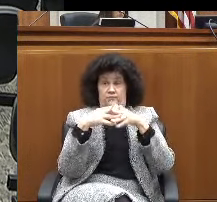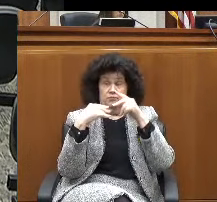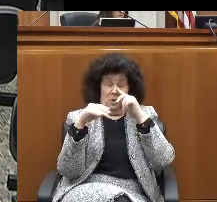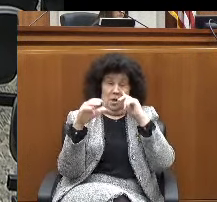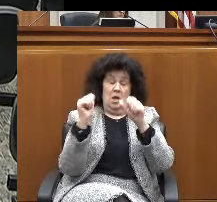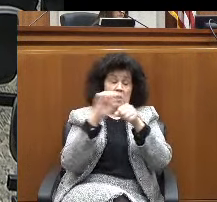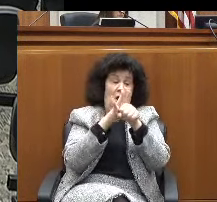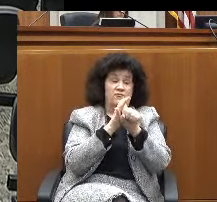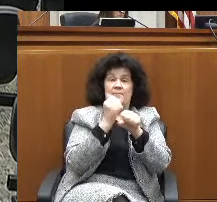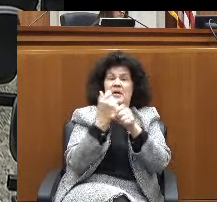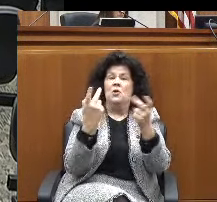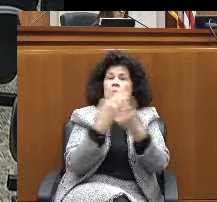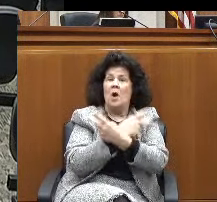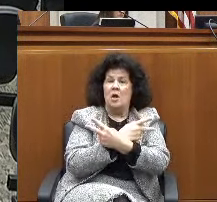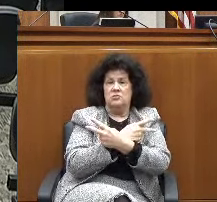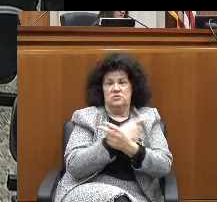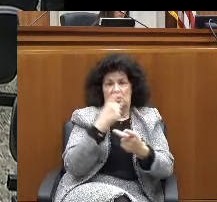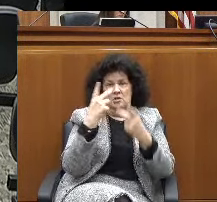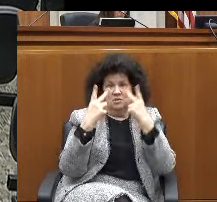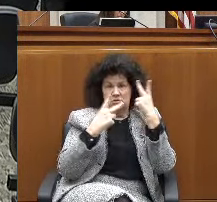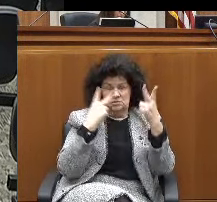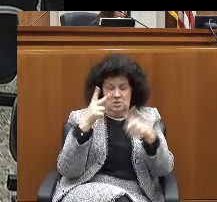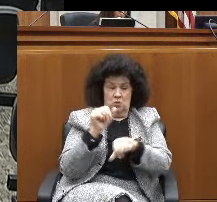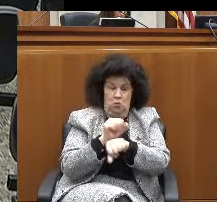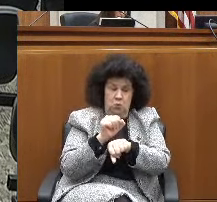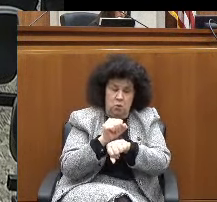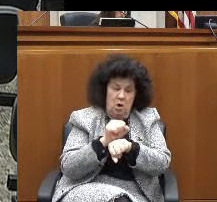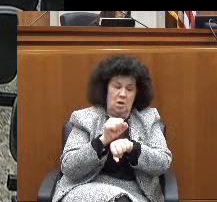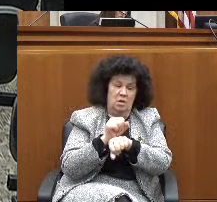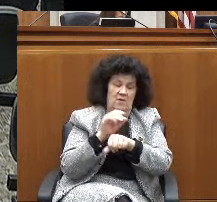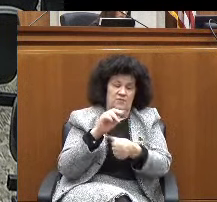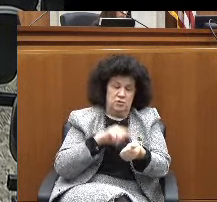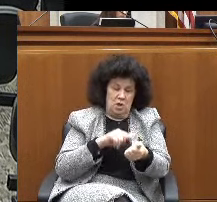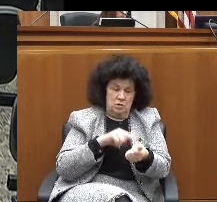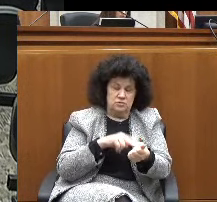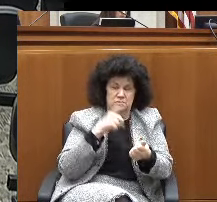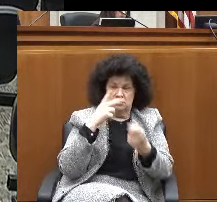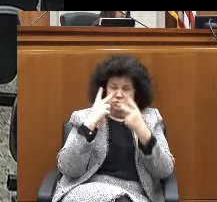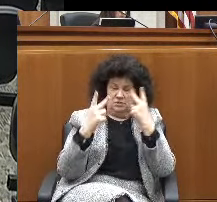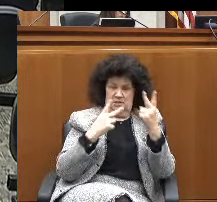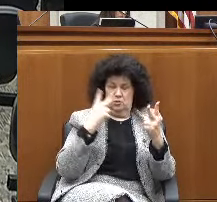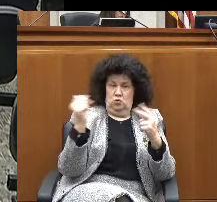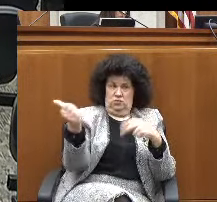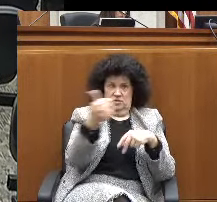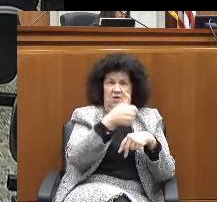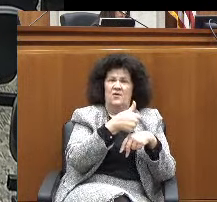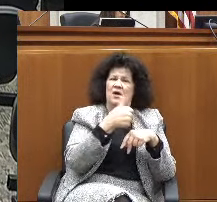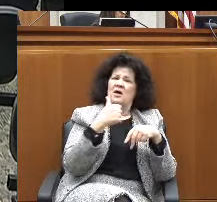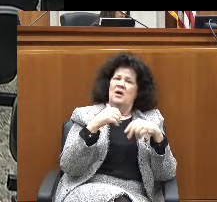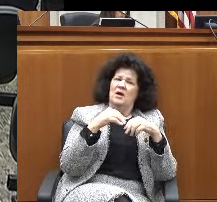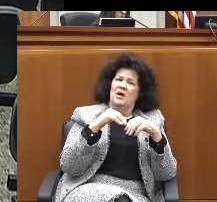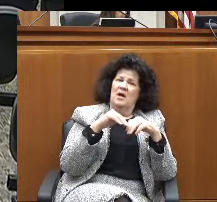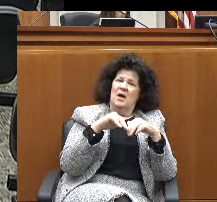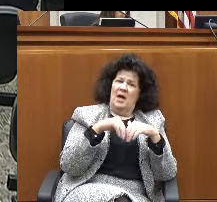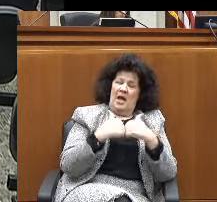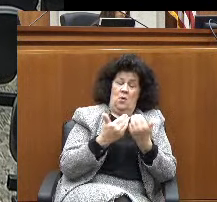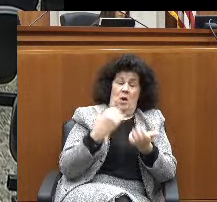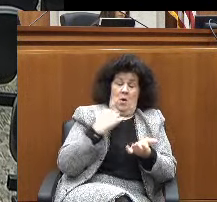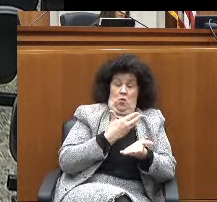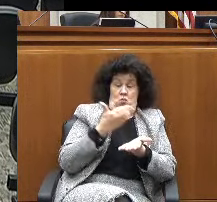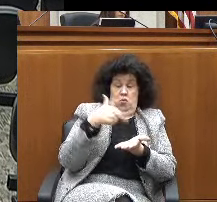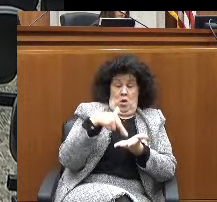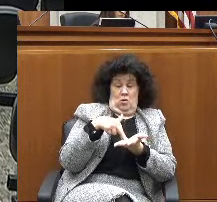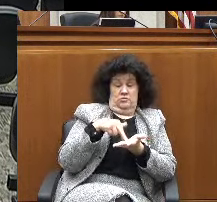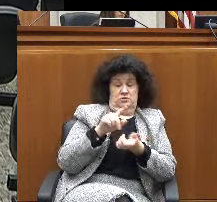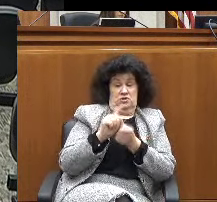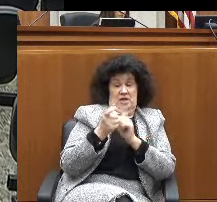it worse. You've seen the work that the nurses do in your schools districts directly, and how our roles have